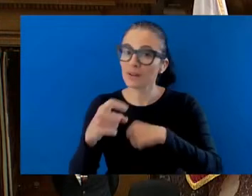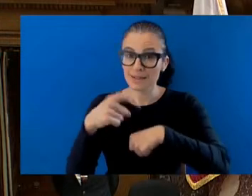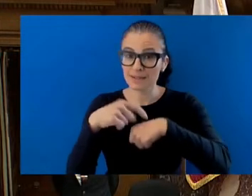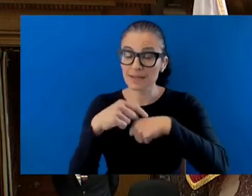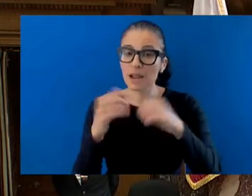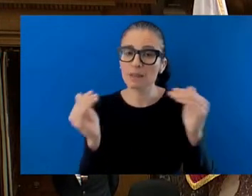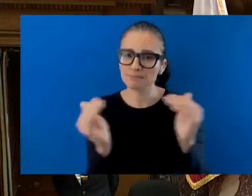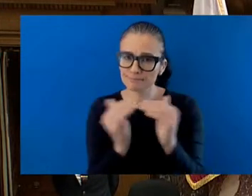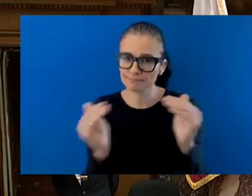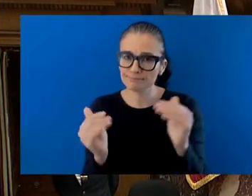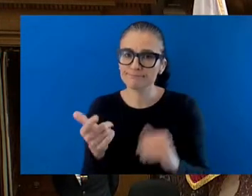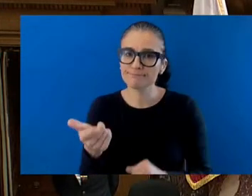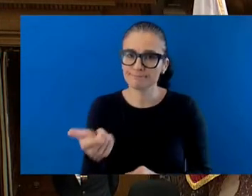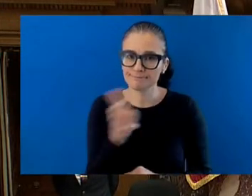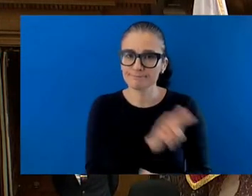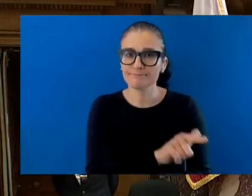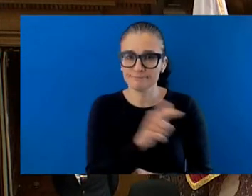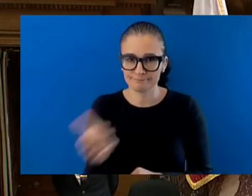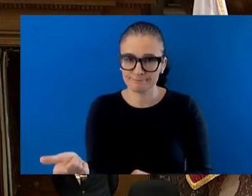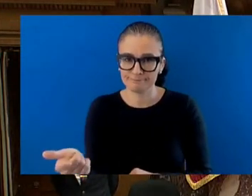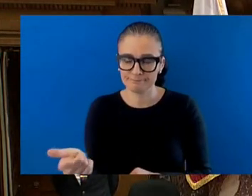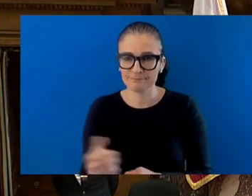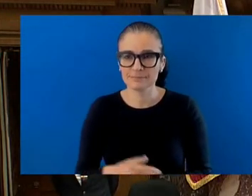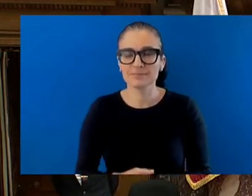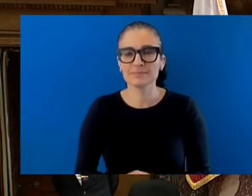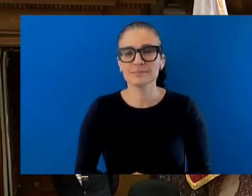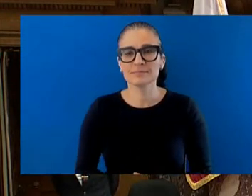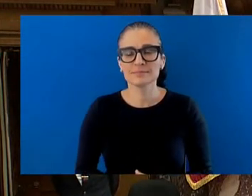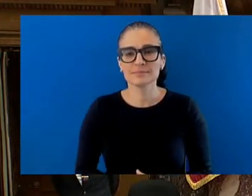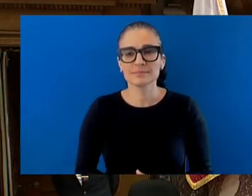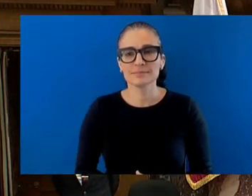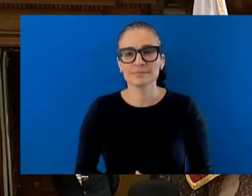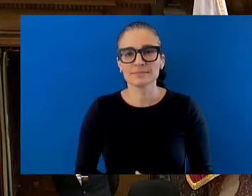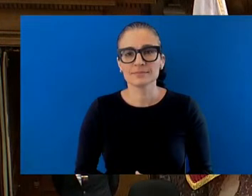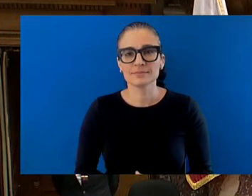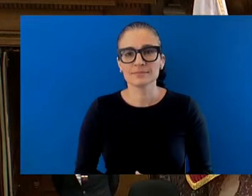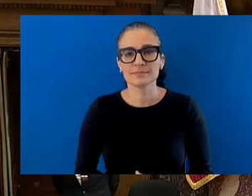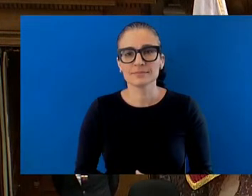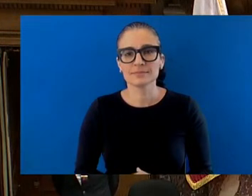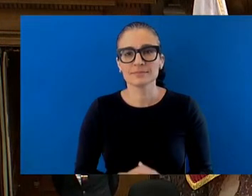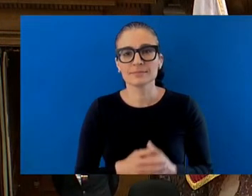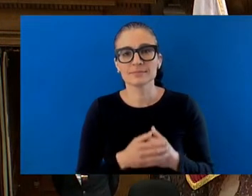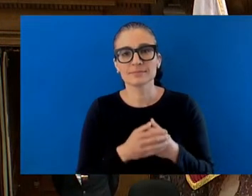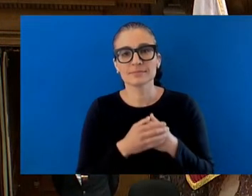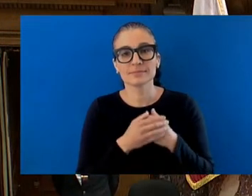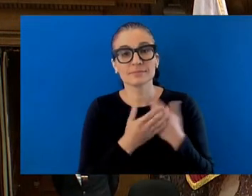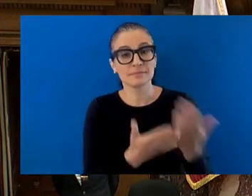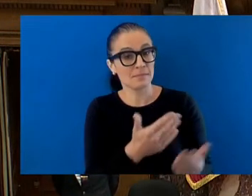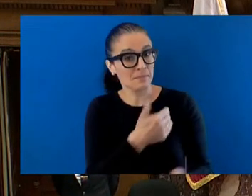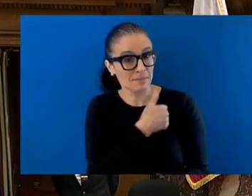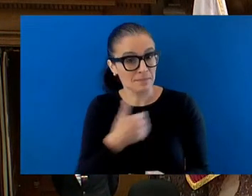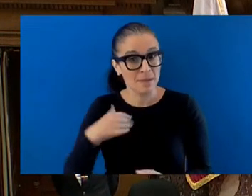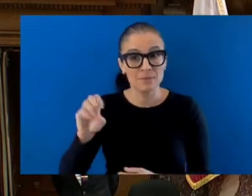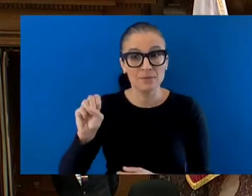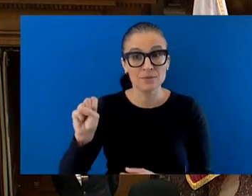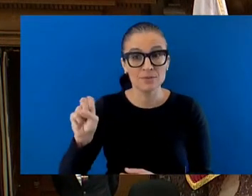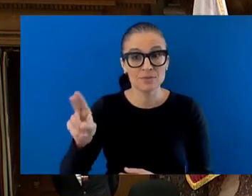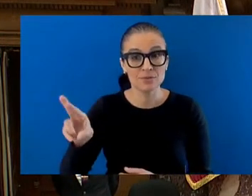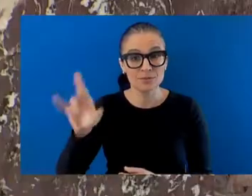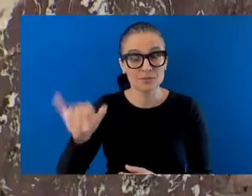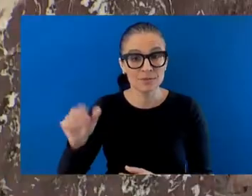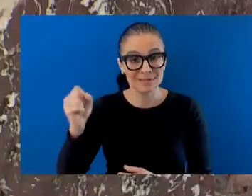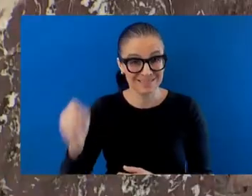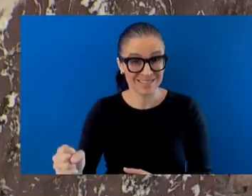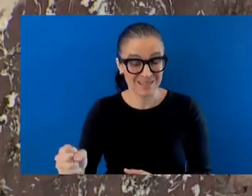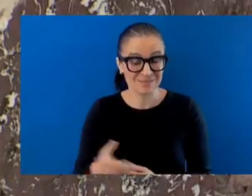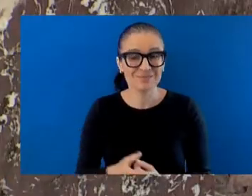Oral questions by members. Member for Surrey South. Thank you, Honourable Speaker. The NDP's